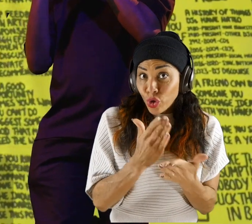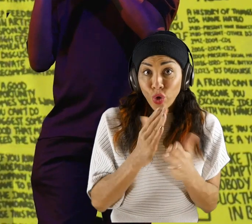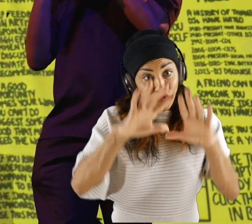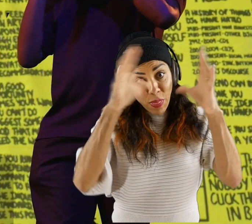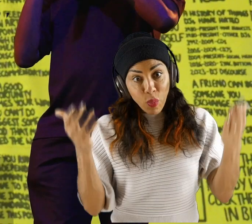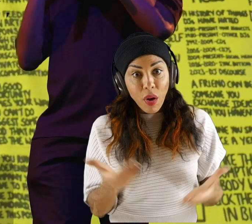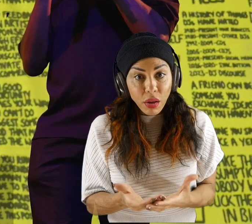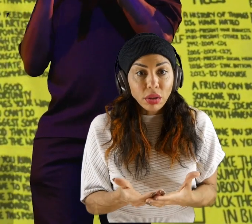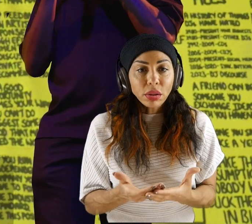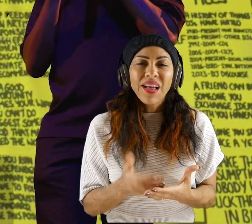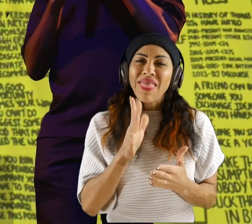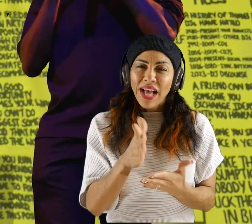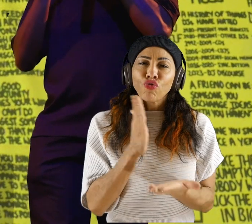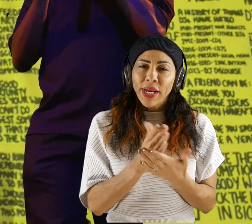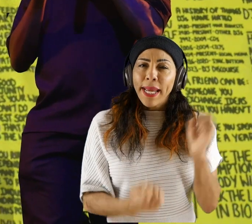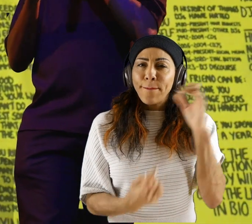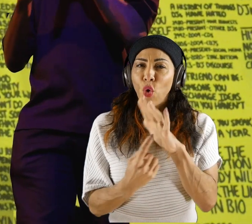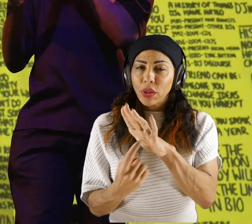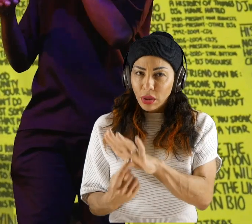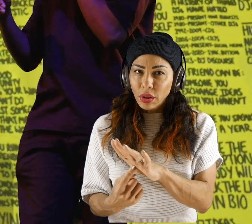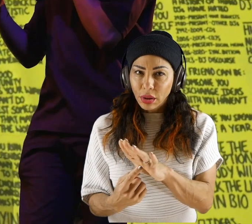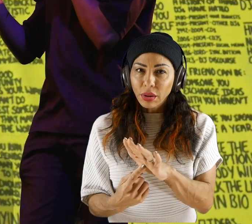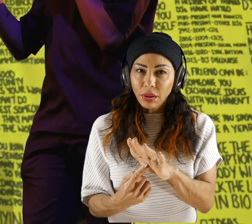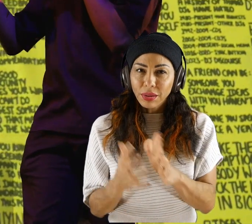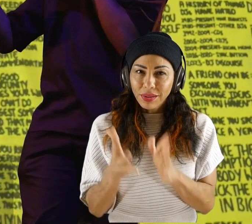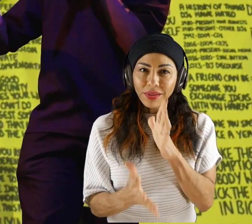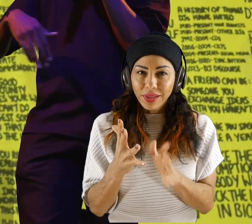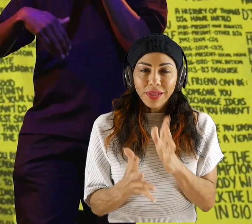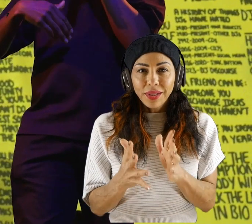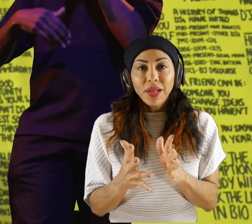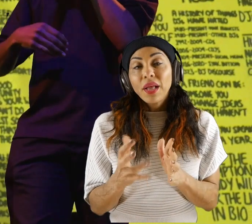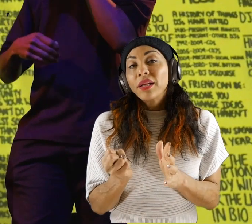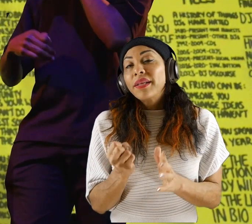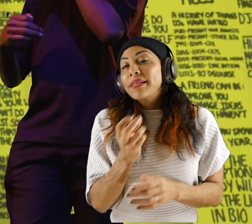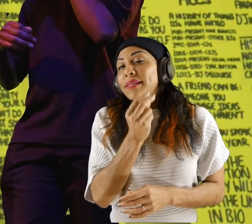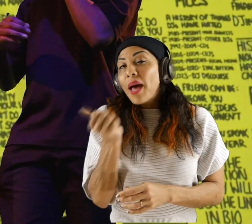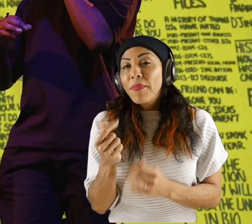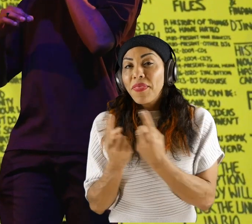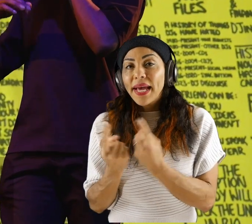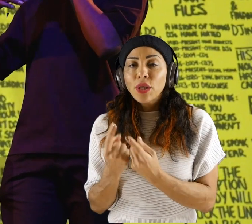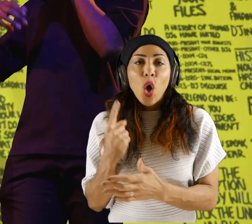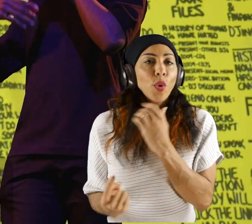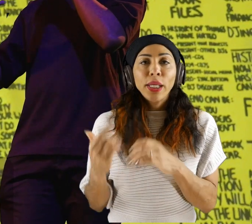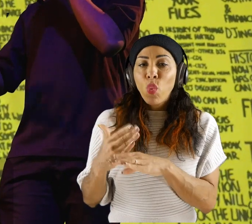That is like super important because there's other maybe things that are super applicable to like,